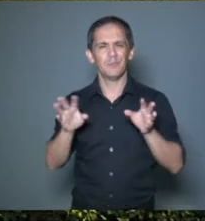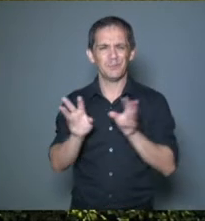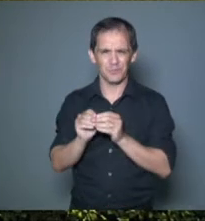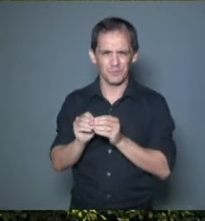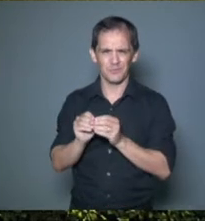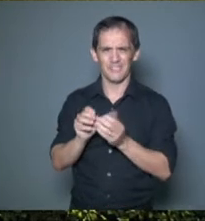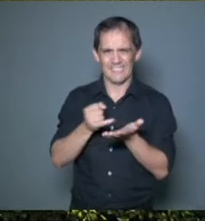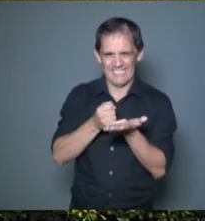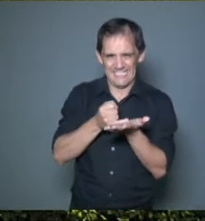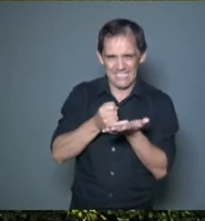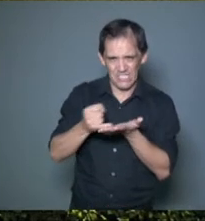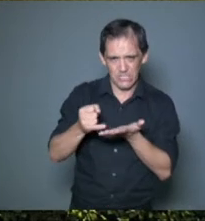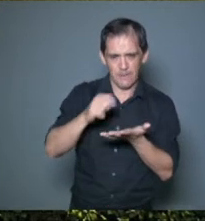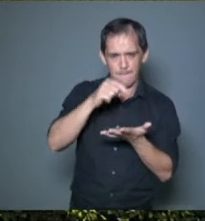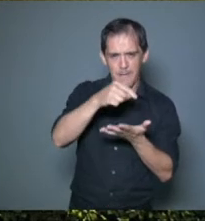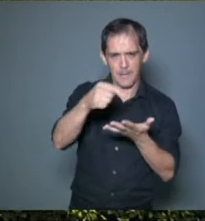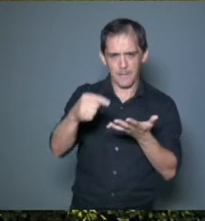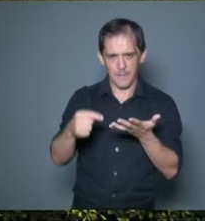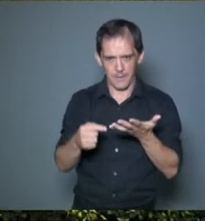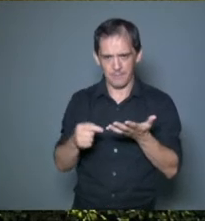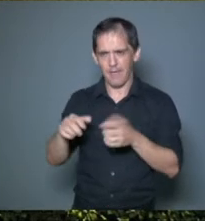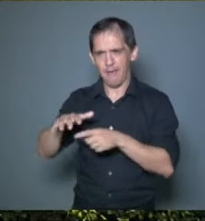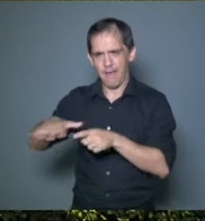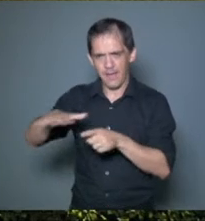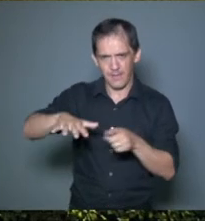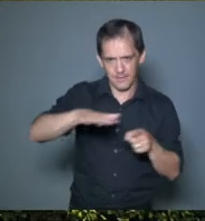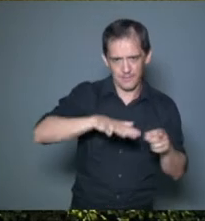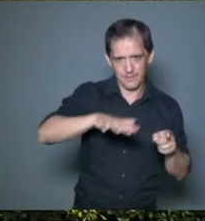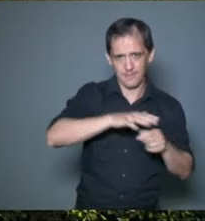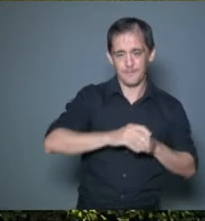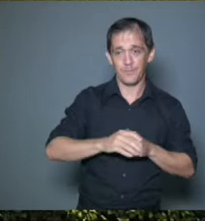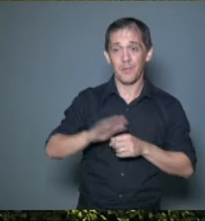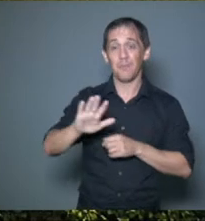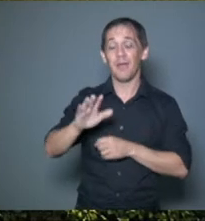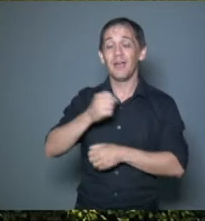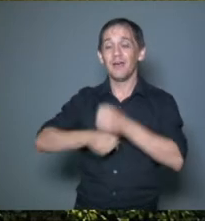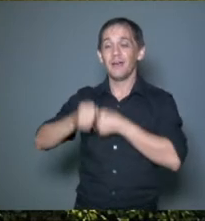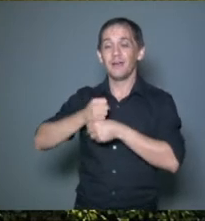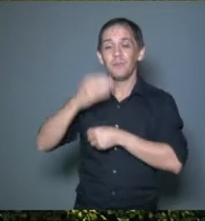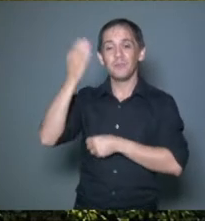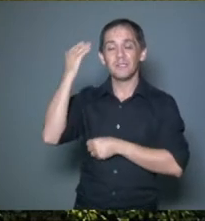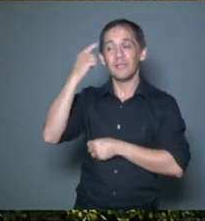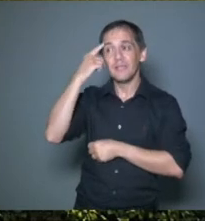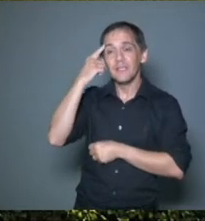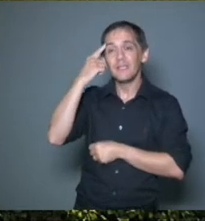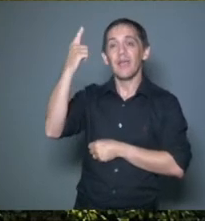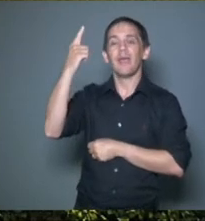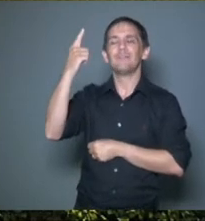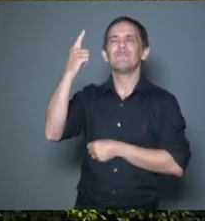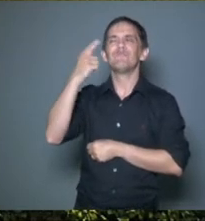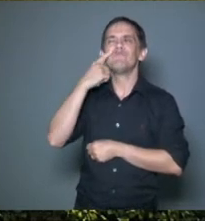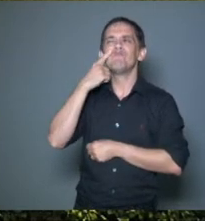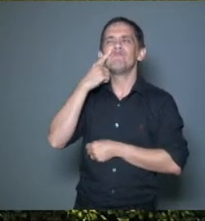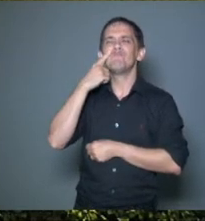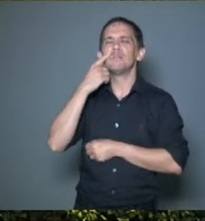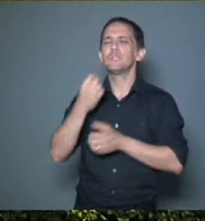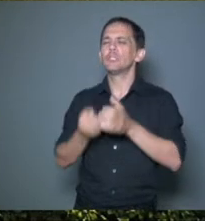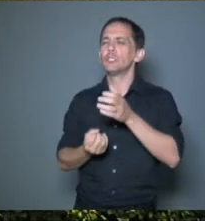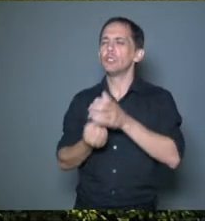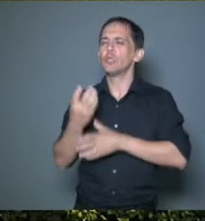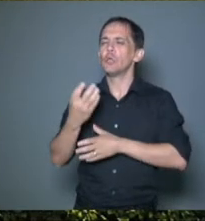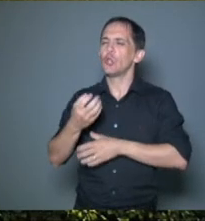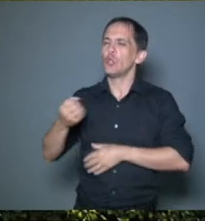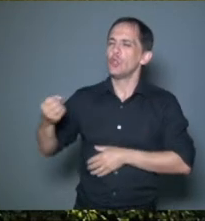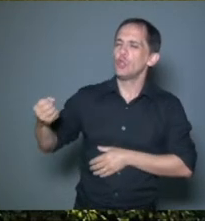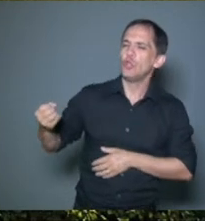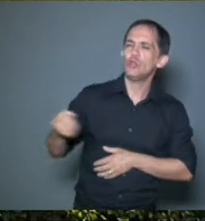So I spoke about the different initiatives and groups in the company. And last year also, we came up with the idea of